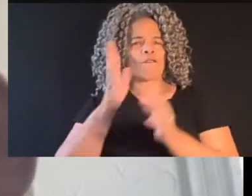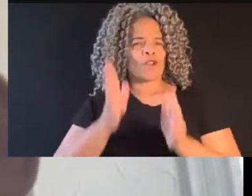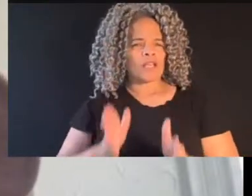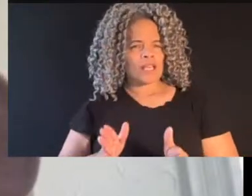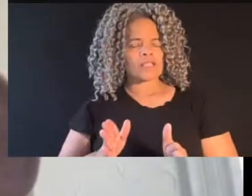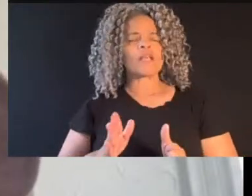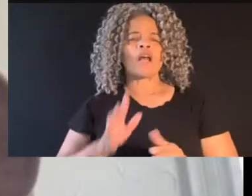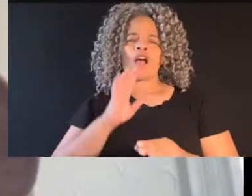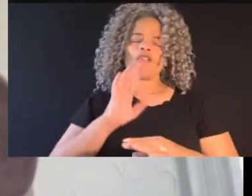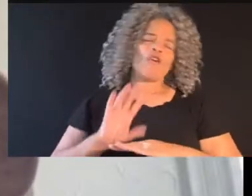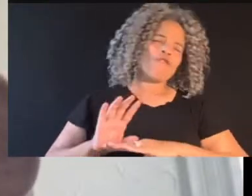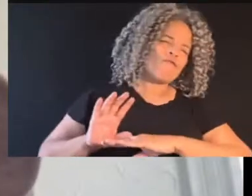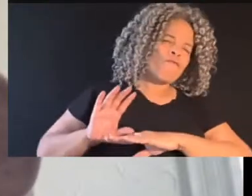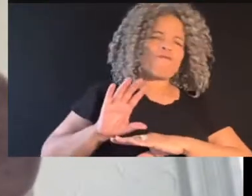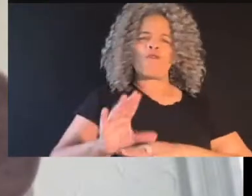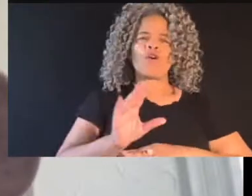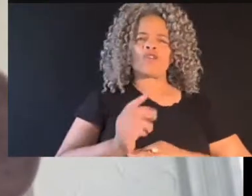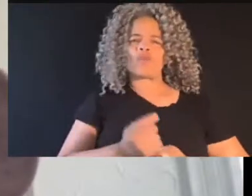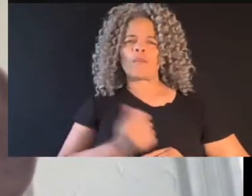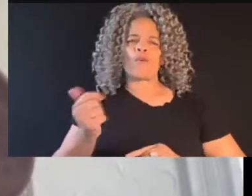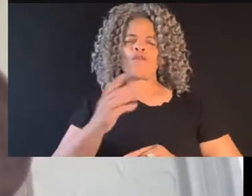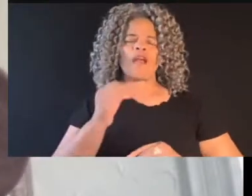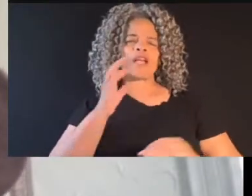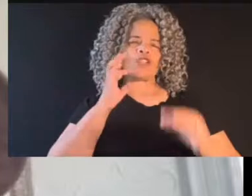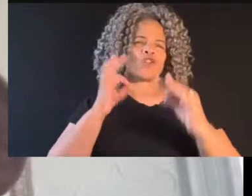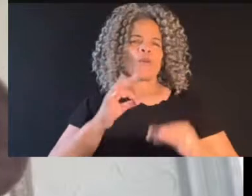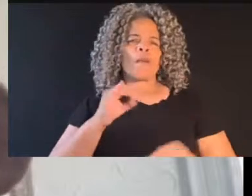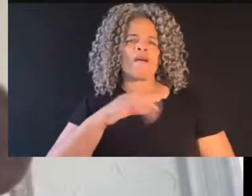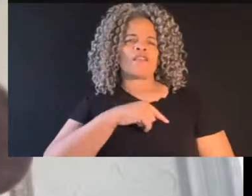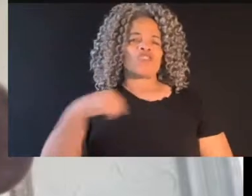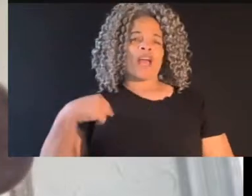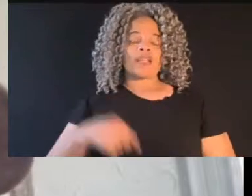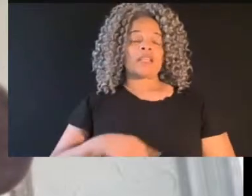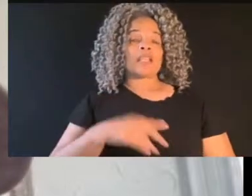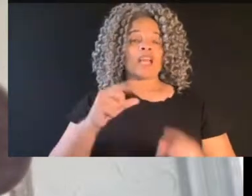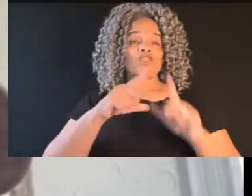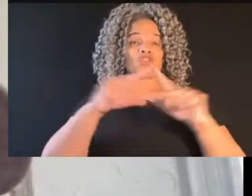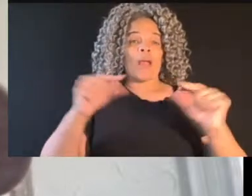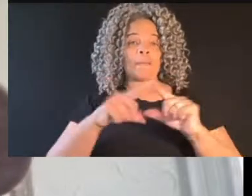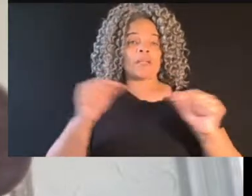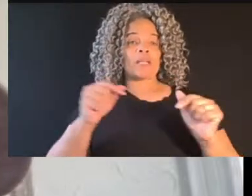forced removal and internment of Chinese and Japanese Americans,